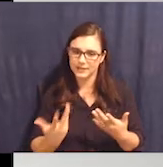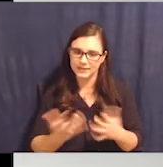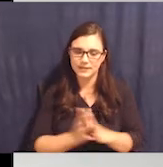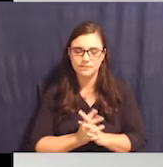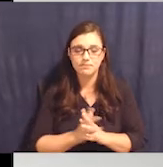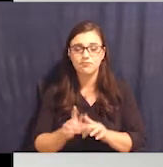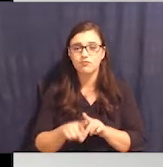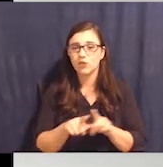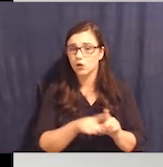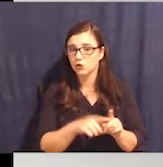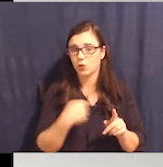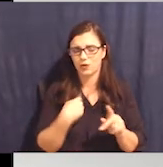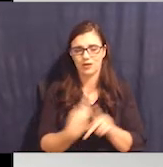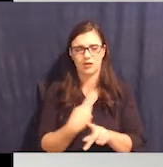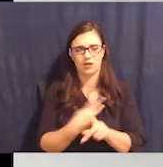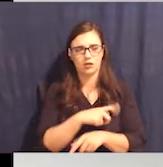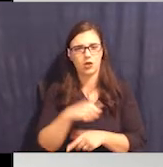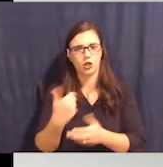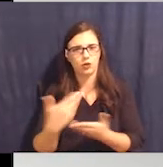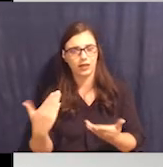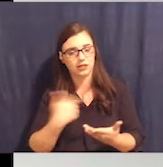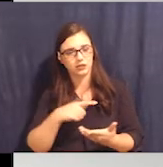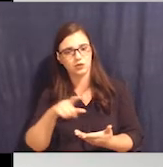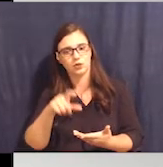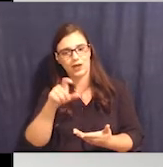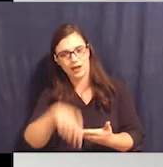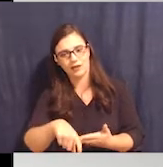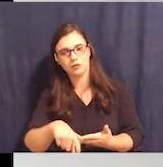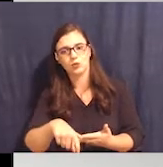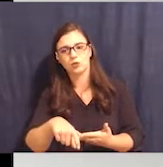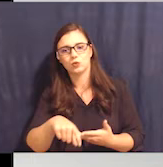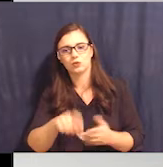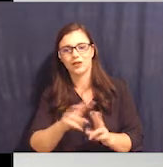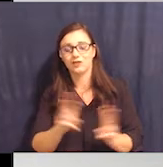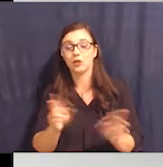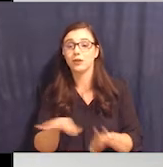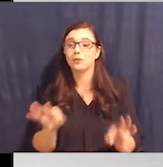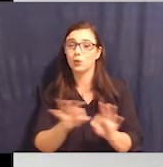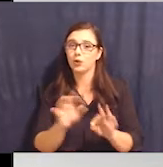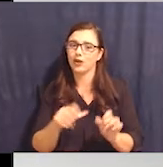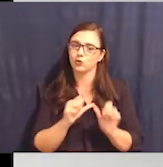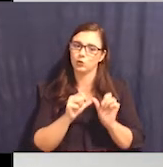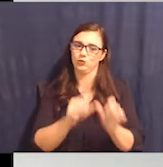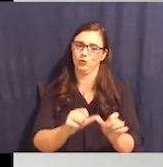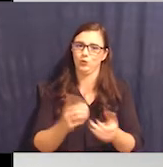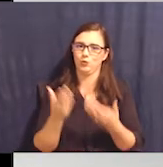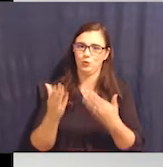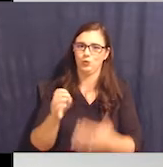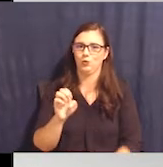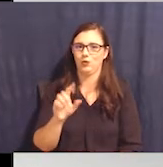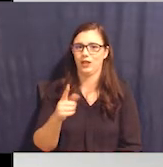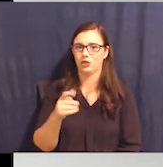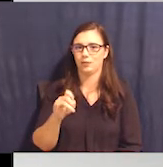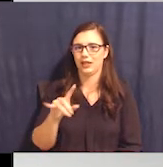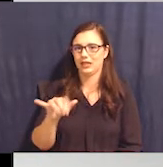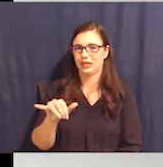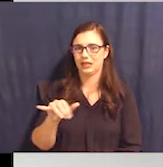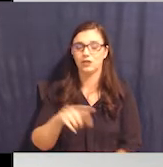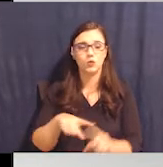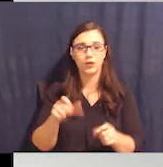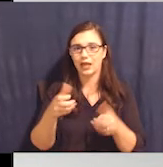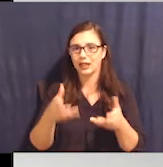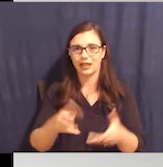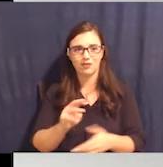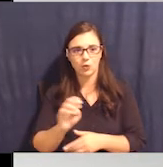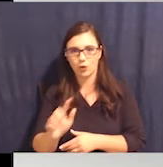So, and I also found out other things that you need to, very important, maintain that eligibility. So that you